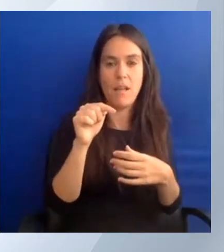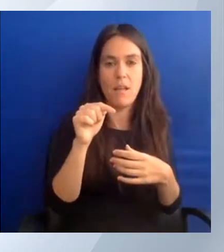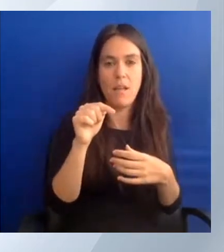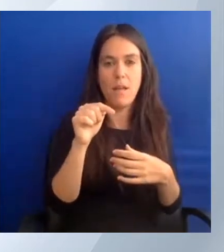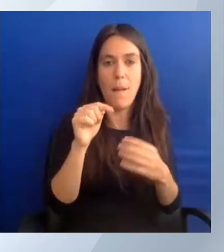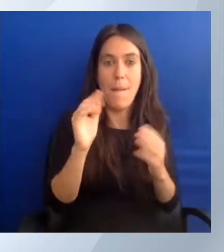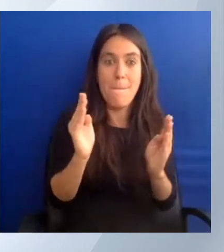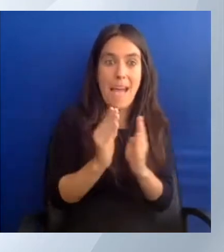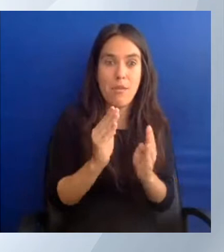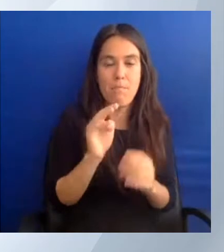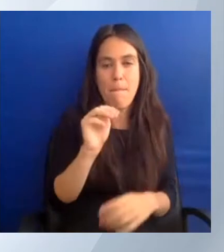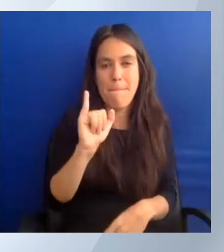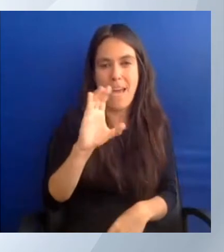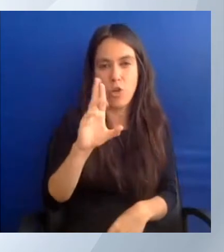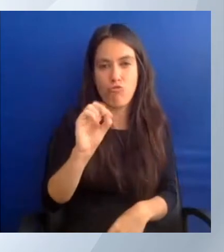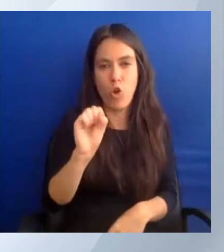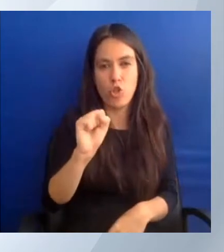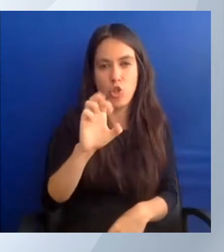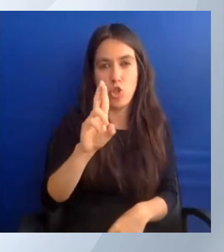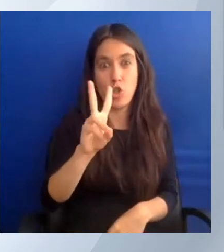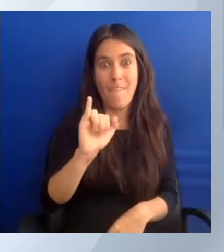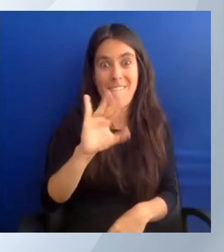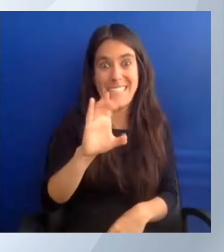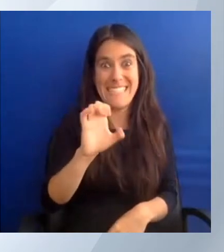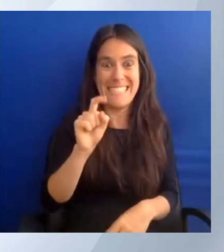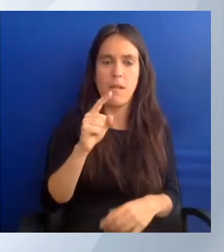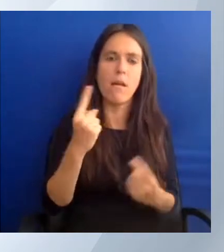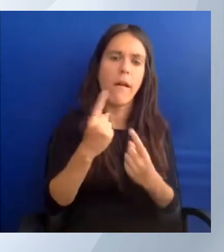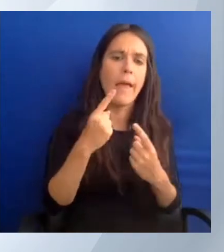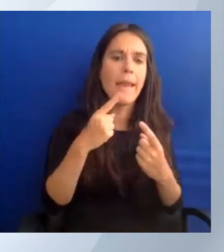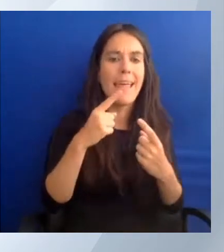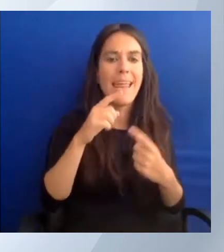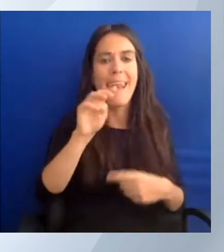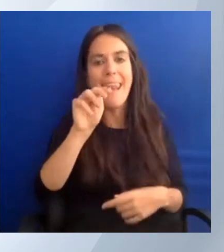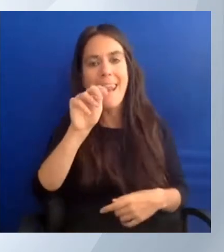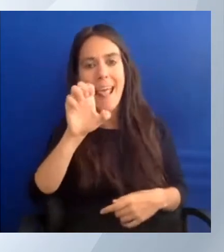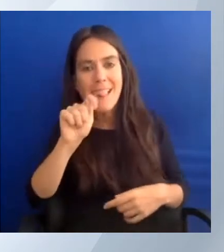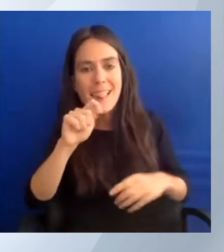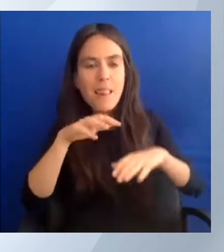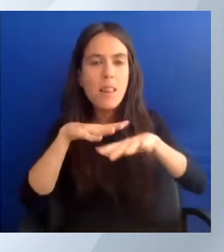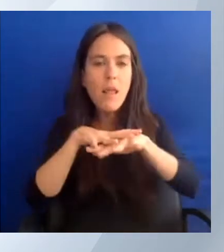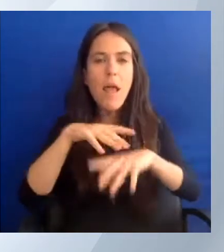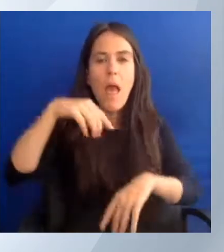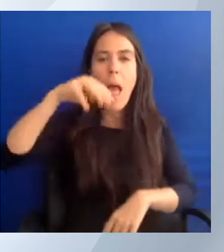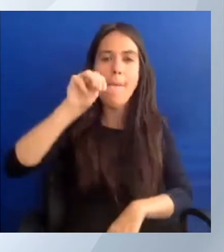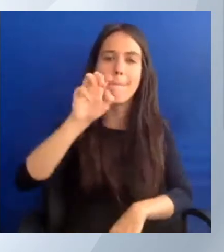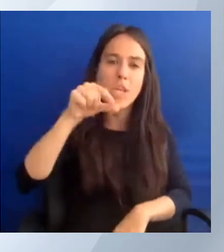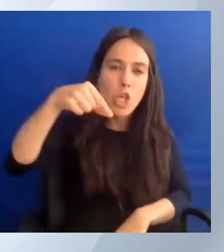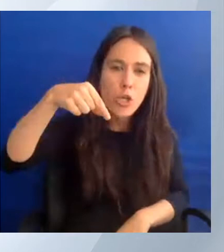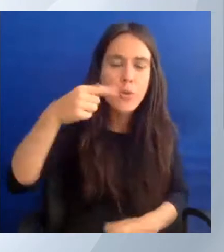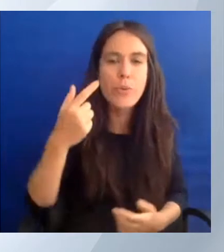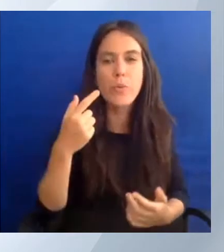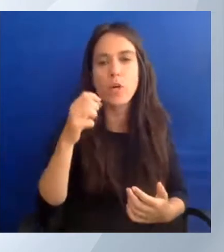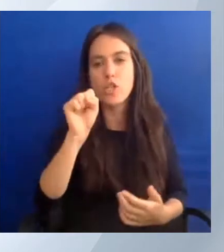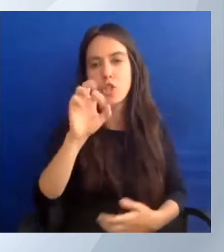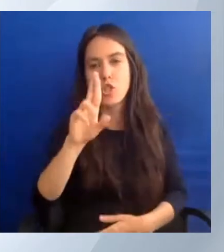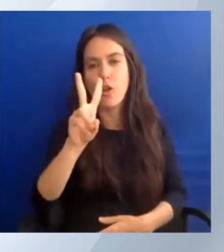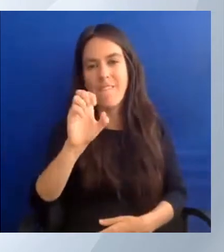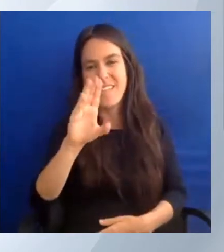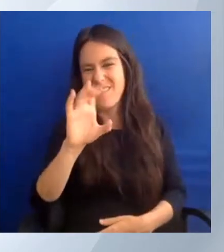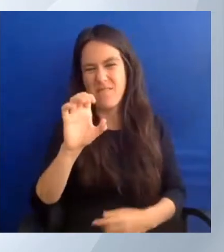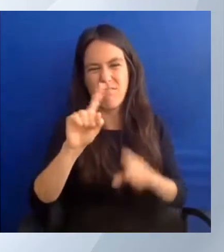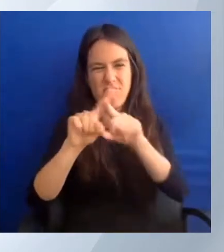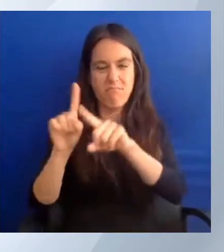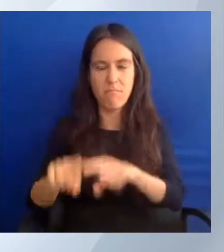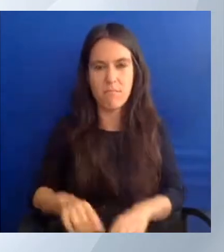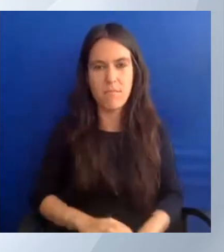microservices application, you can use Redis, you can use Nets, you can use RabbitMQ, and Service Fabric. One of the beauty of